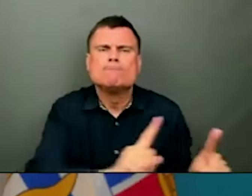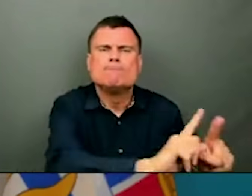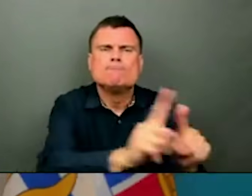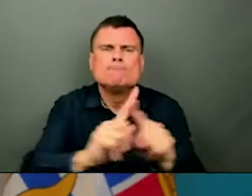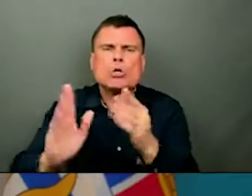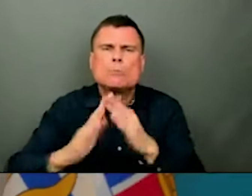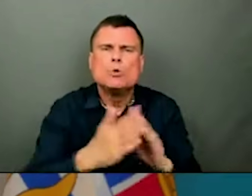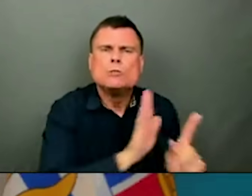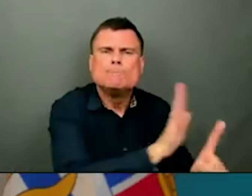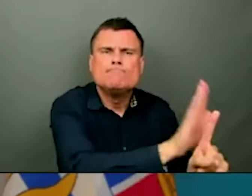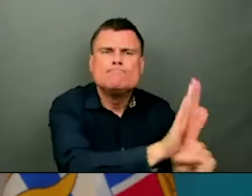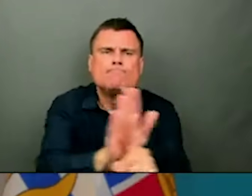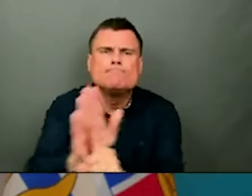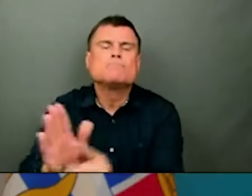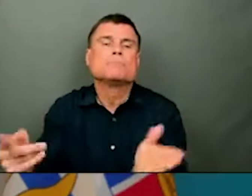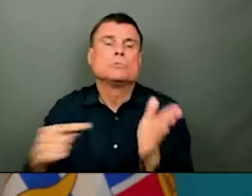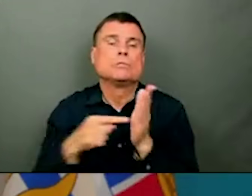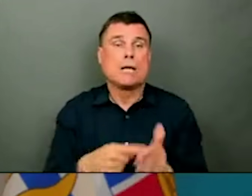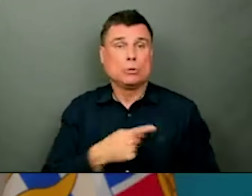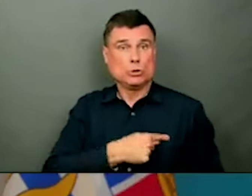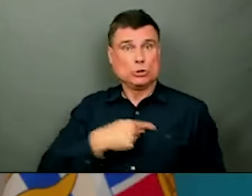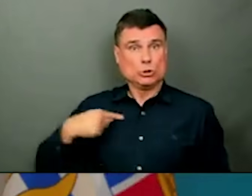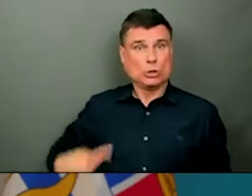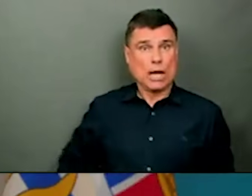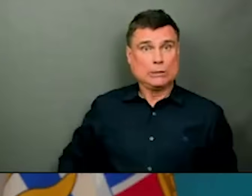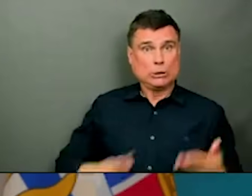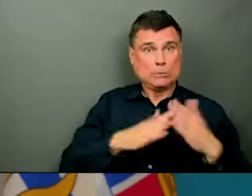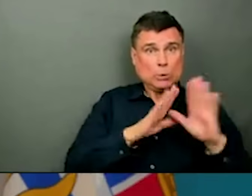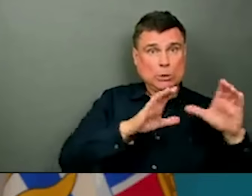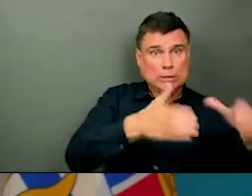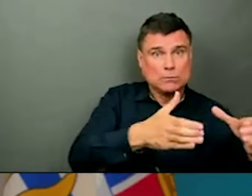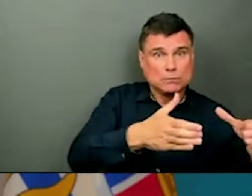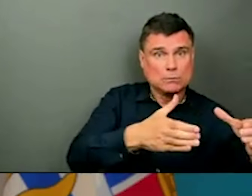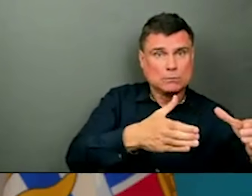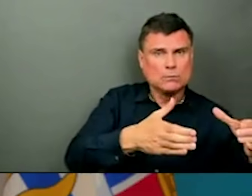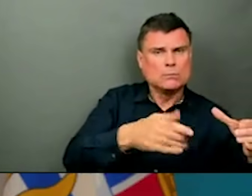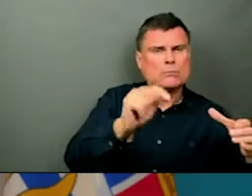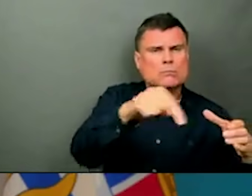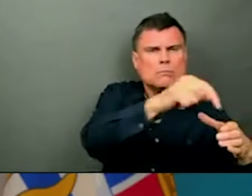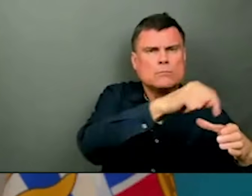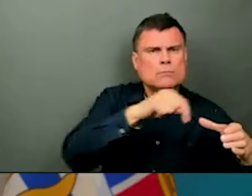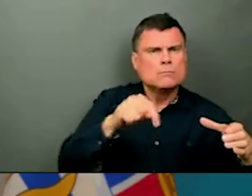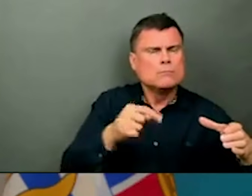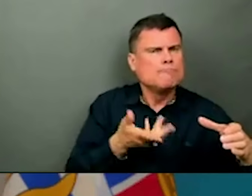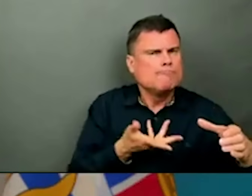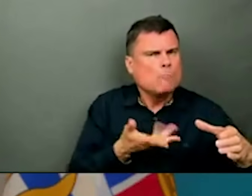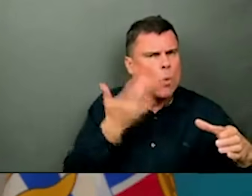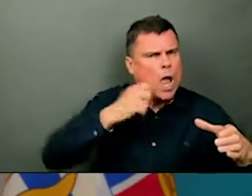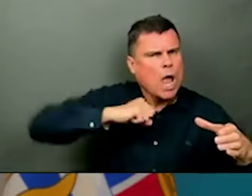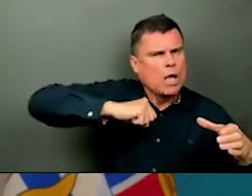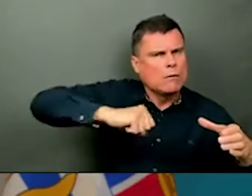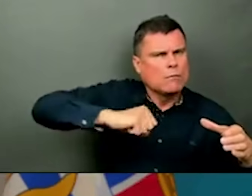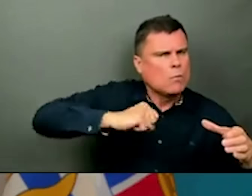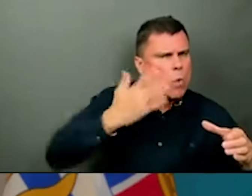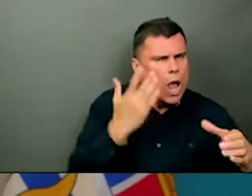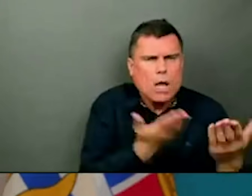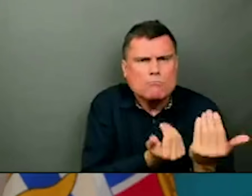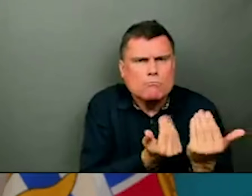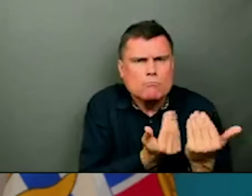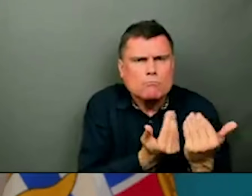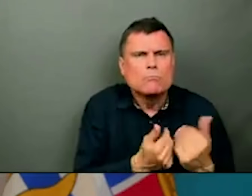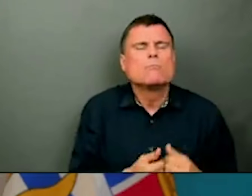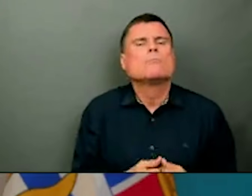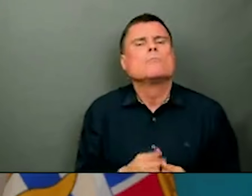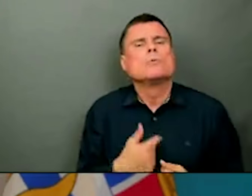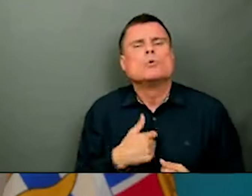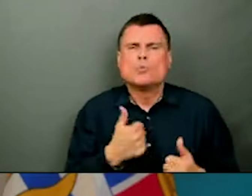seen in the Chinese community, there's questions. And so it is about how do we provide the information that people need